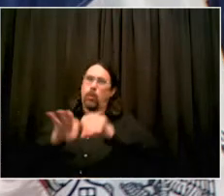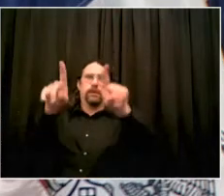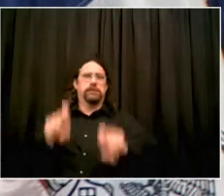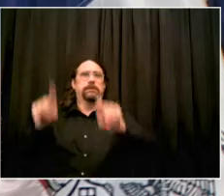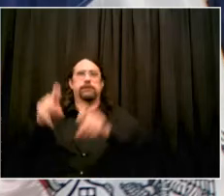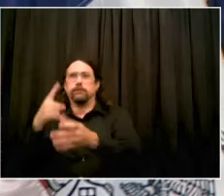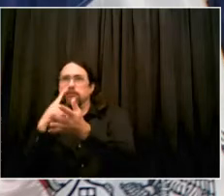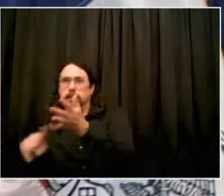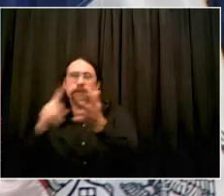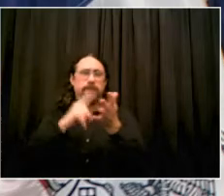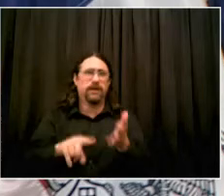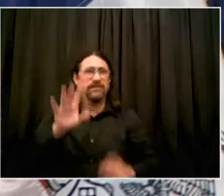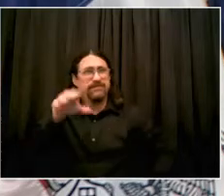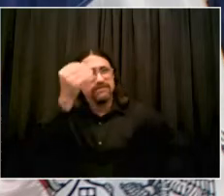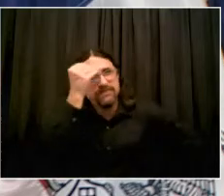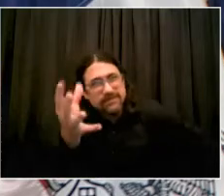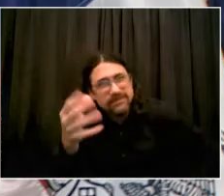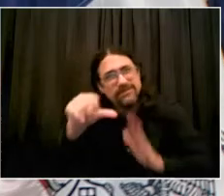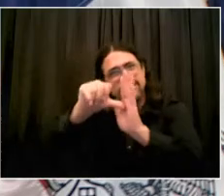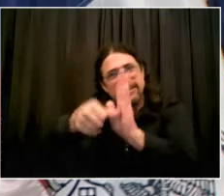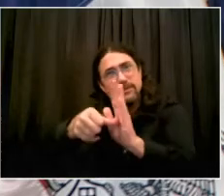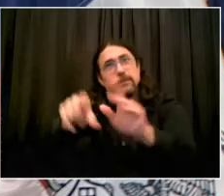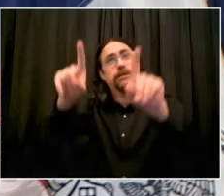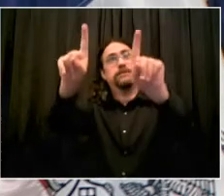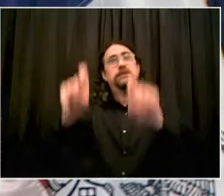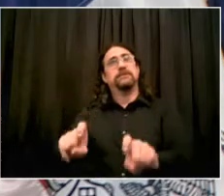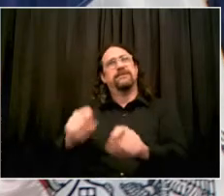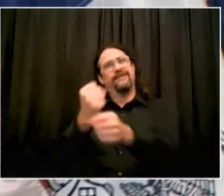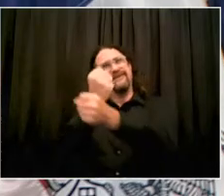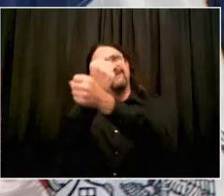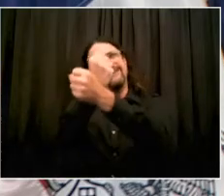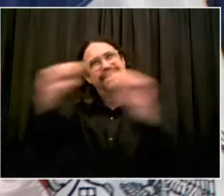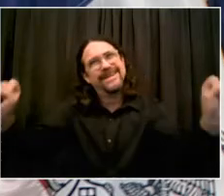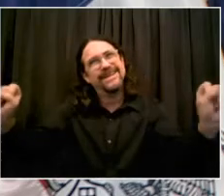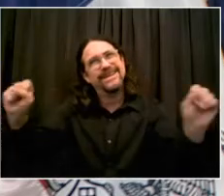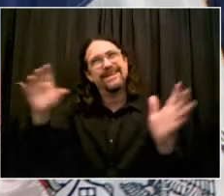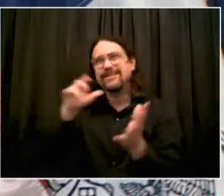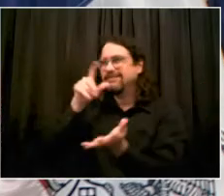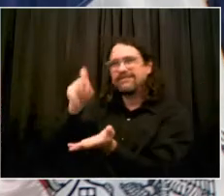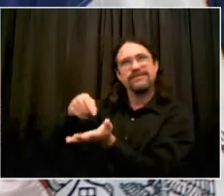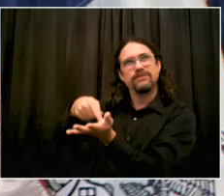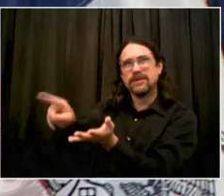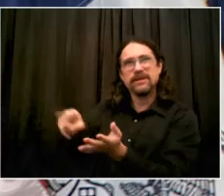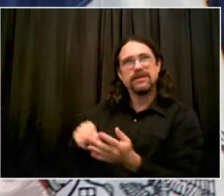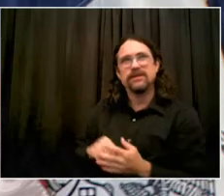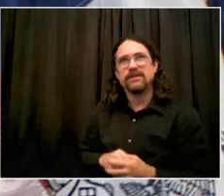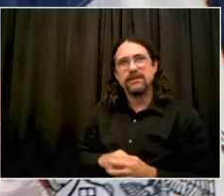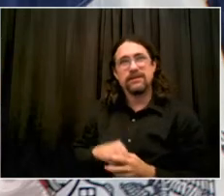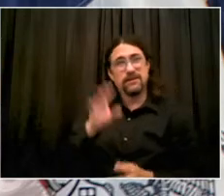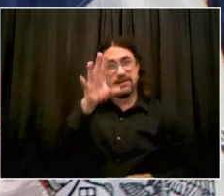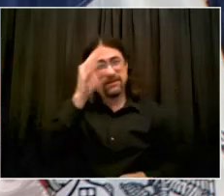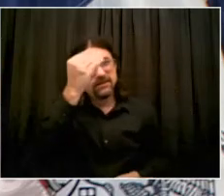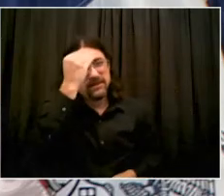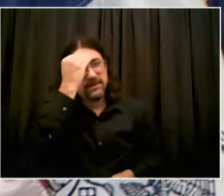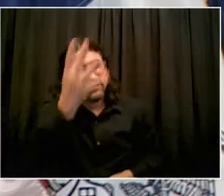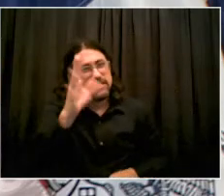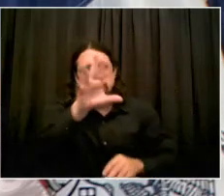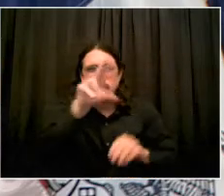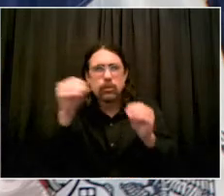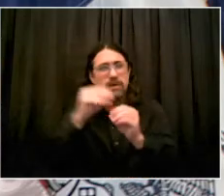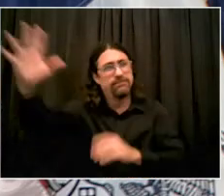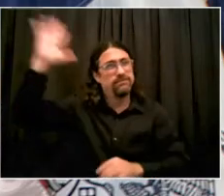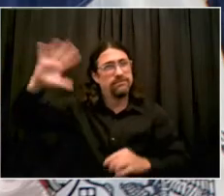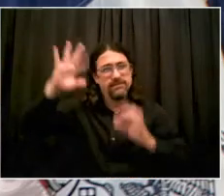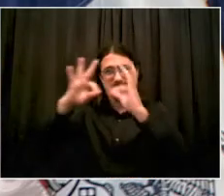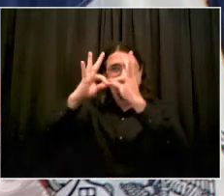long contraption that goes up your nose, the simpler testing. Thank God. And again, free, fast, locations all over the